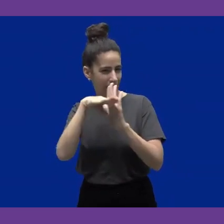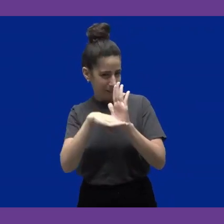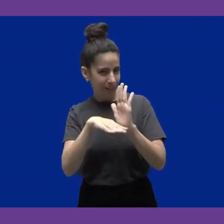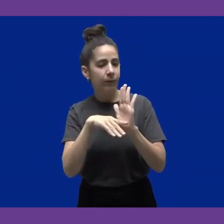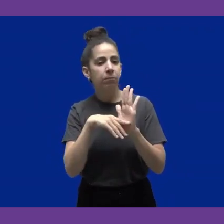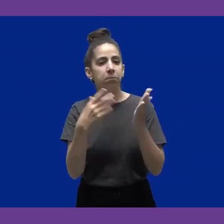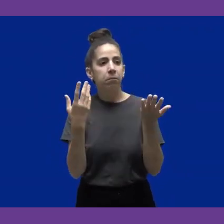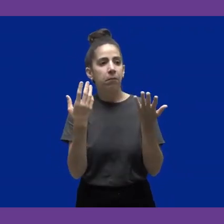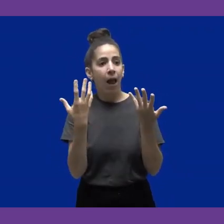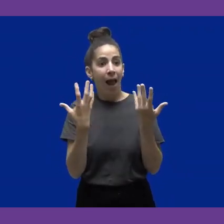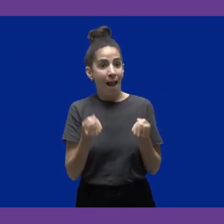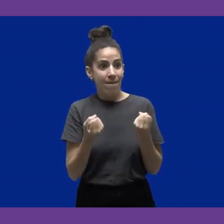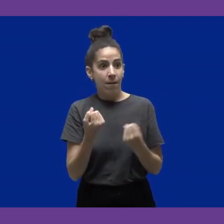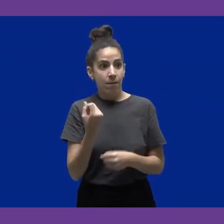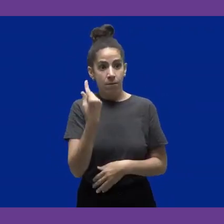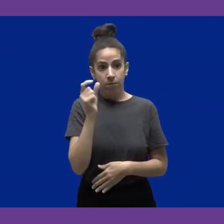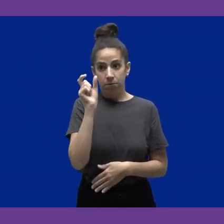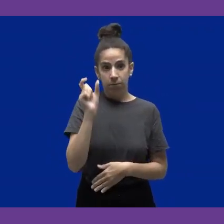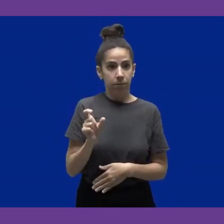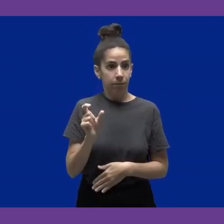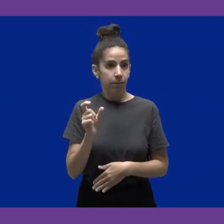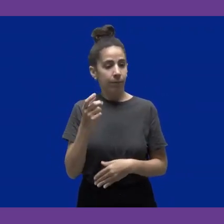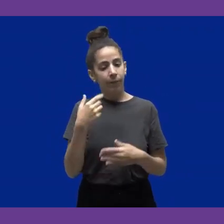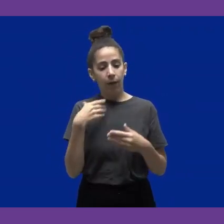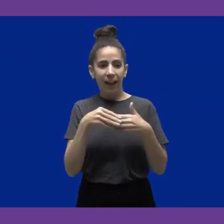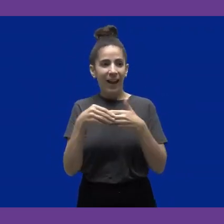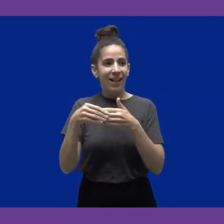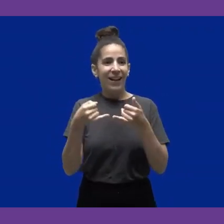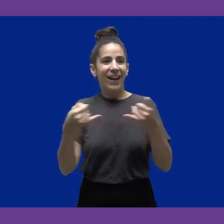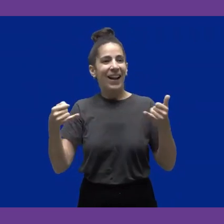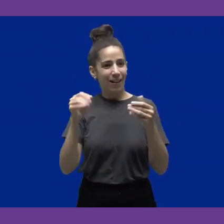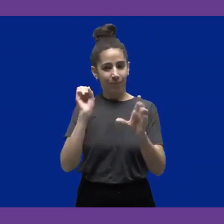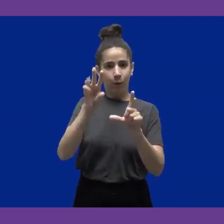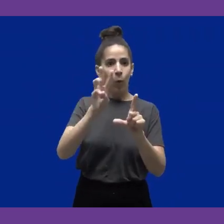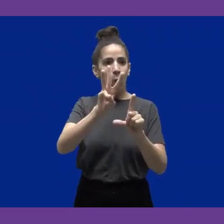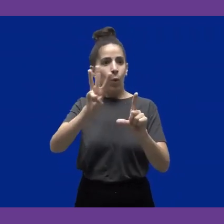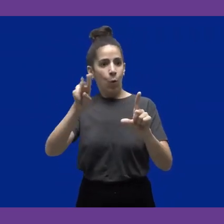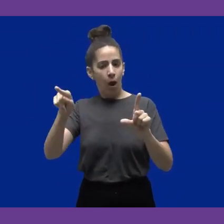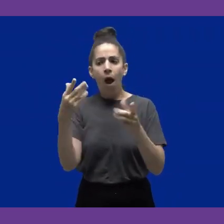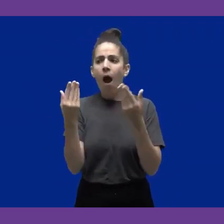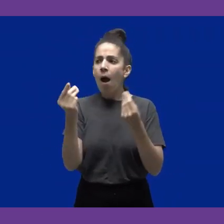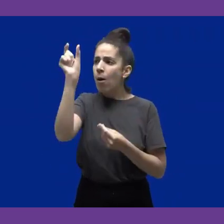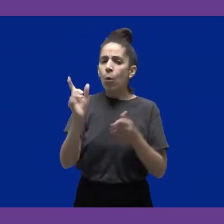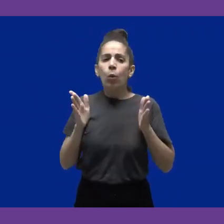guidelines for the website e-commerce. And what is the link with